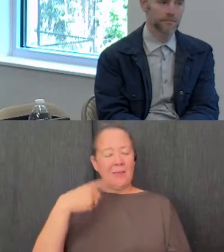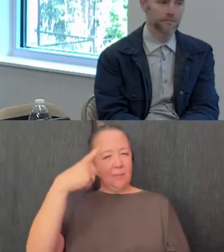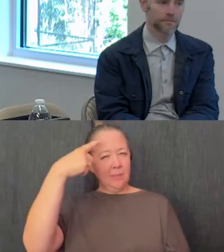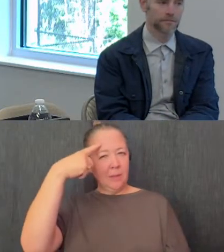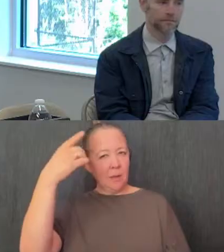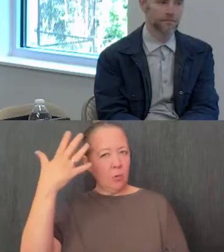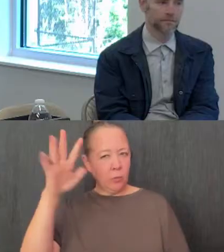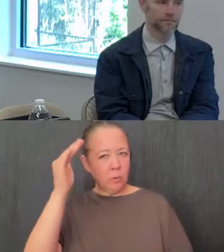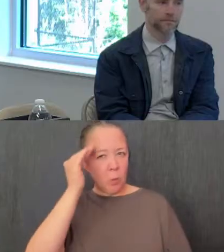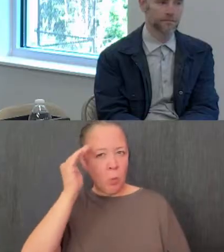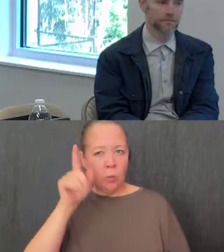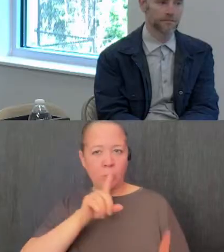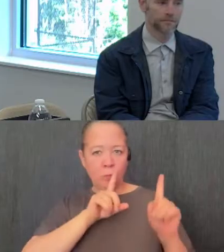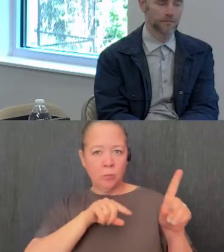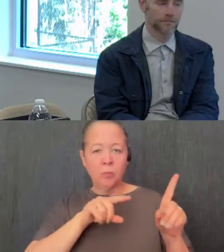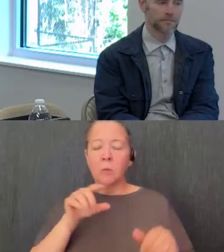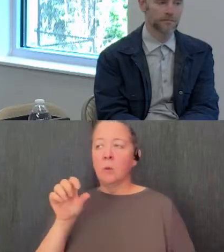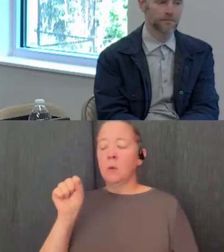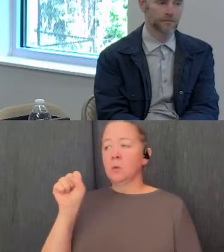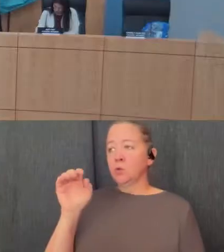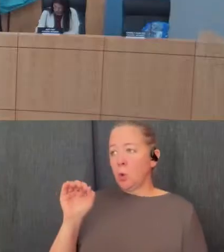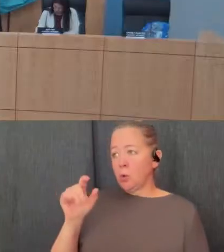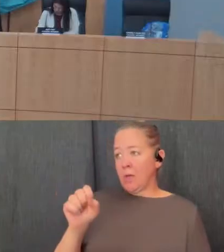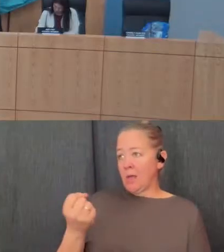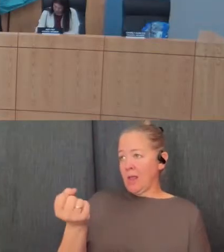So the